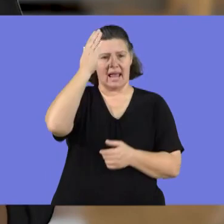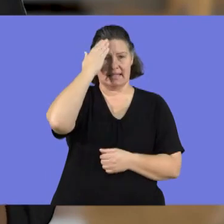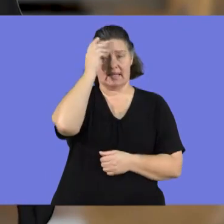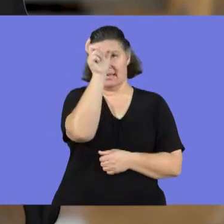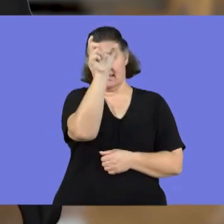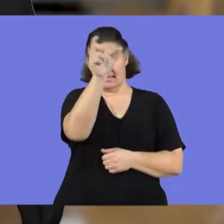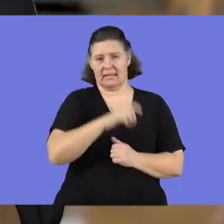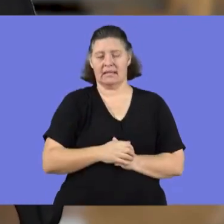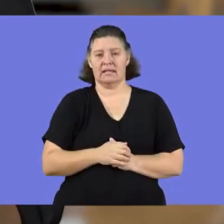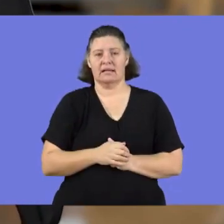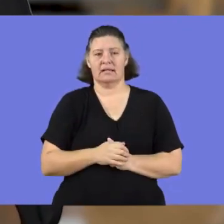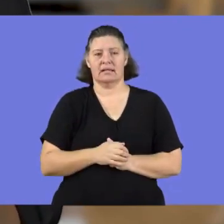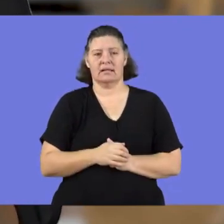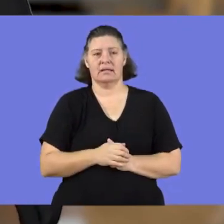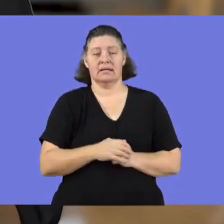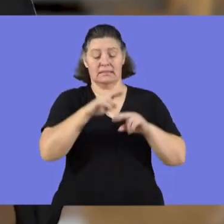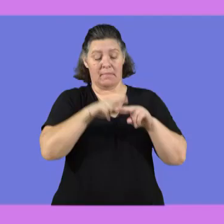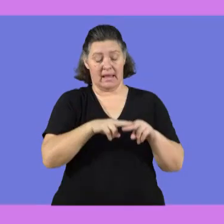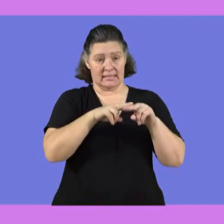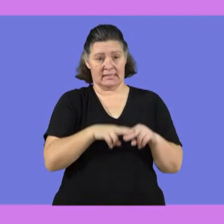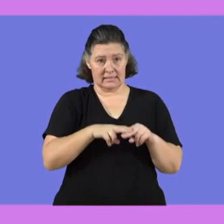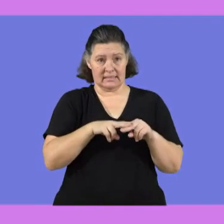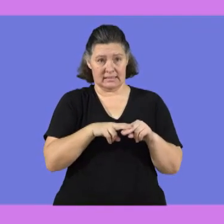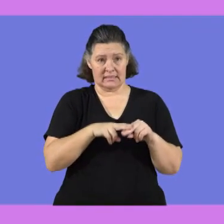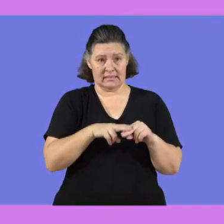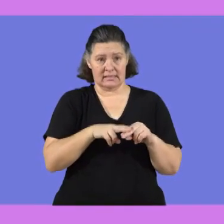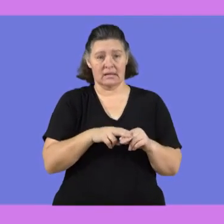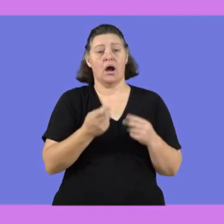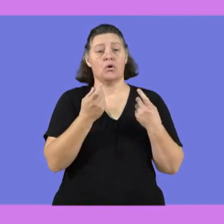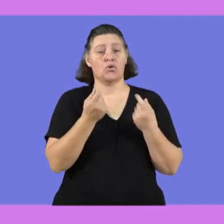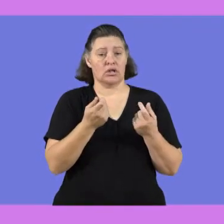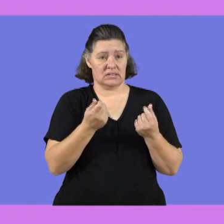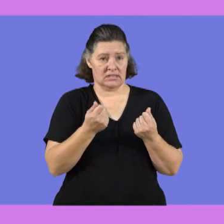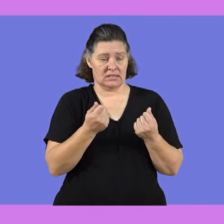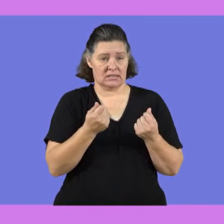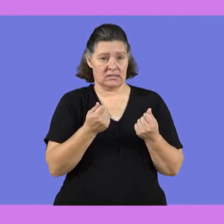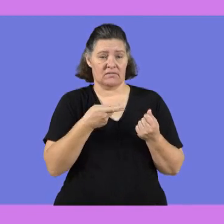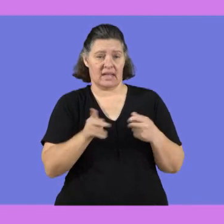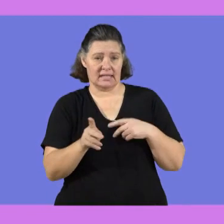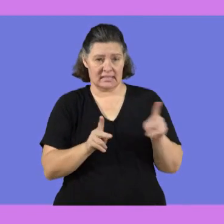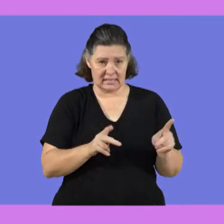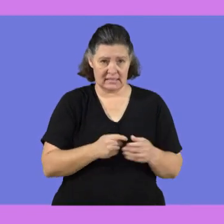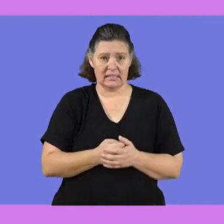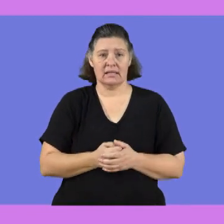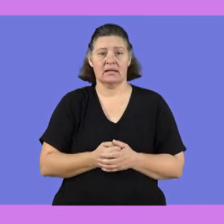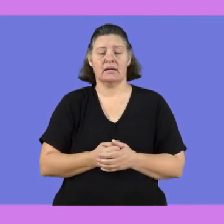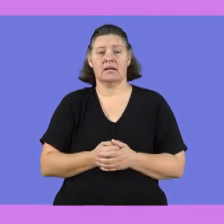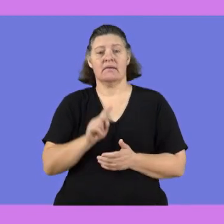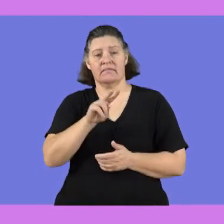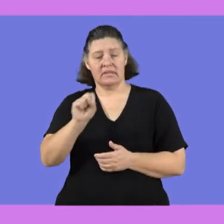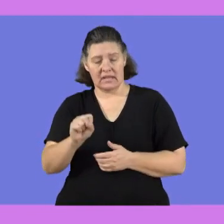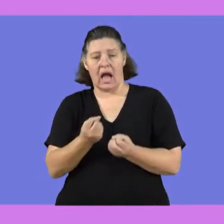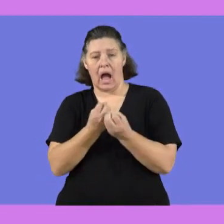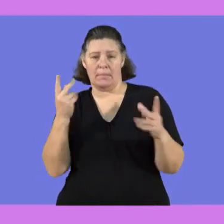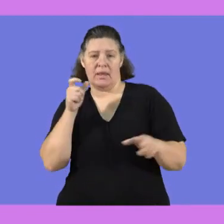steps, writing the heading, writing the dependent variable. The dependent is the